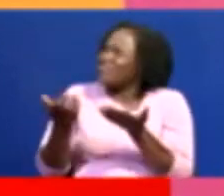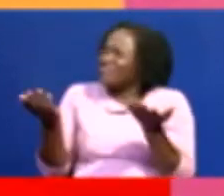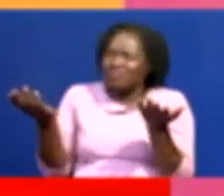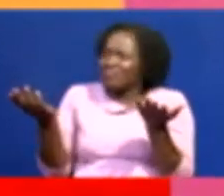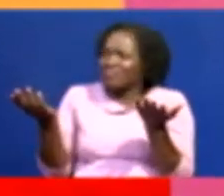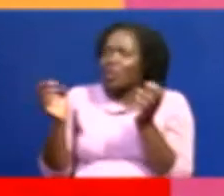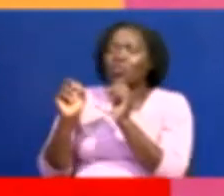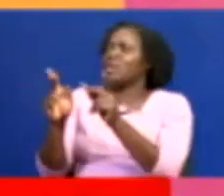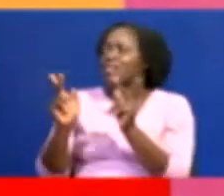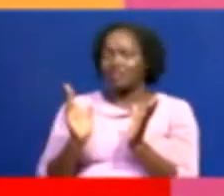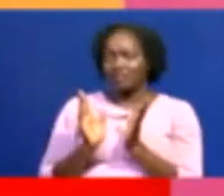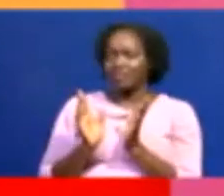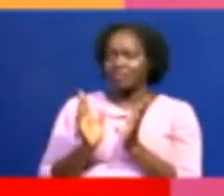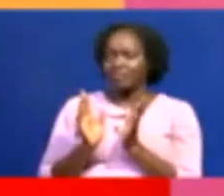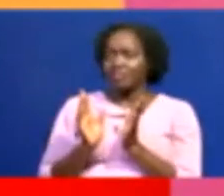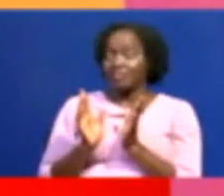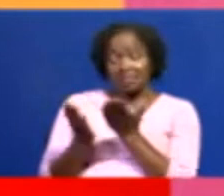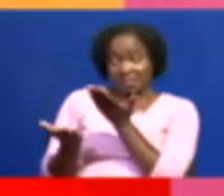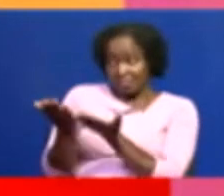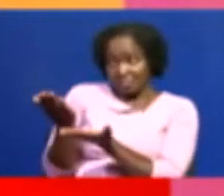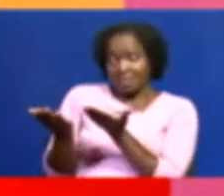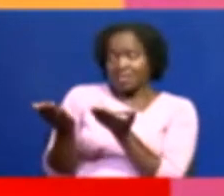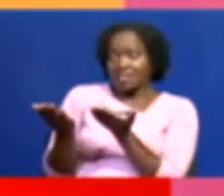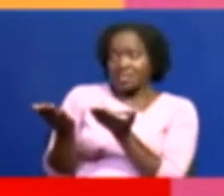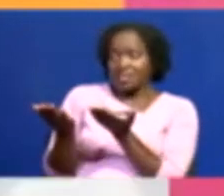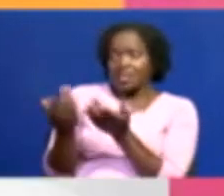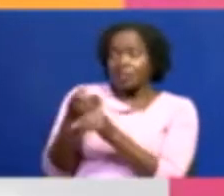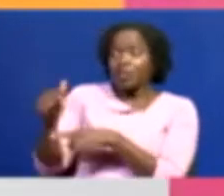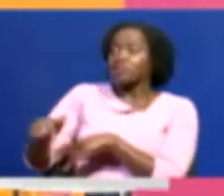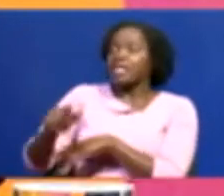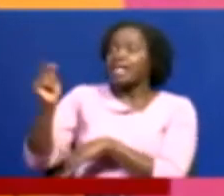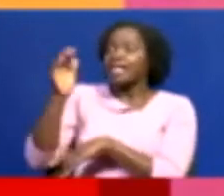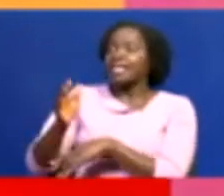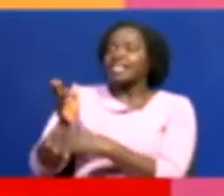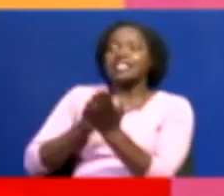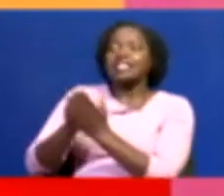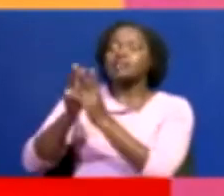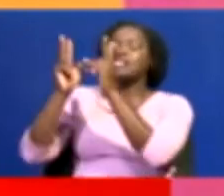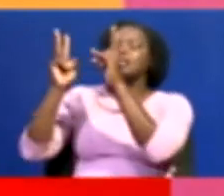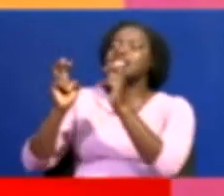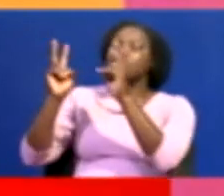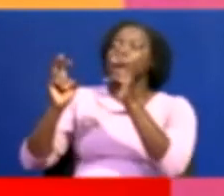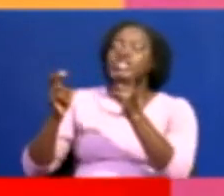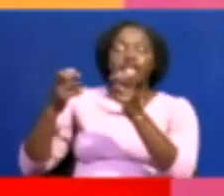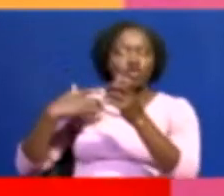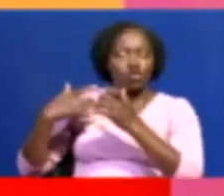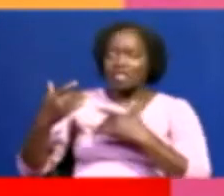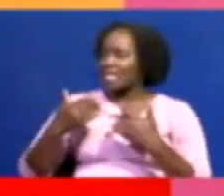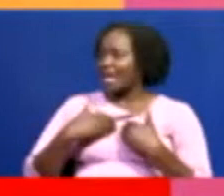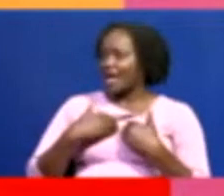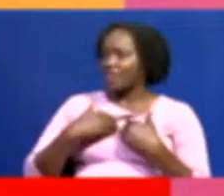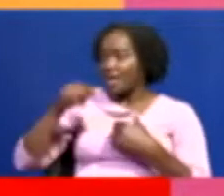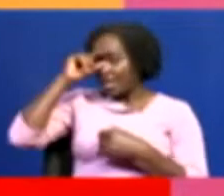Okay, that be that as it may, mm-hmm. but today Kenyans have legitimate issues. A government